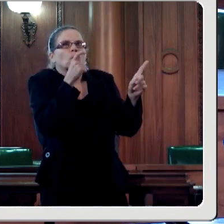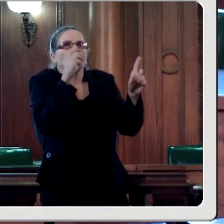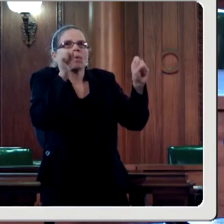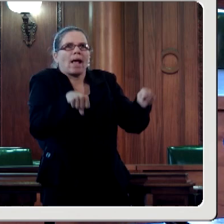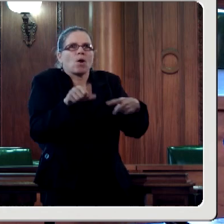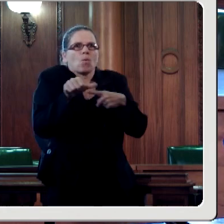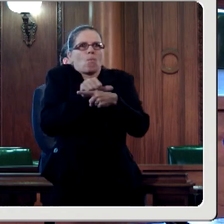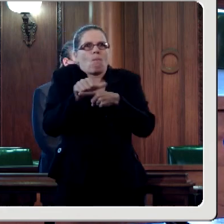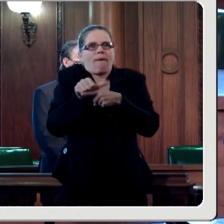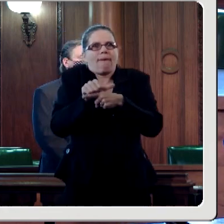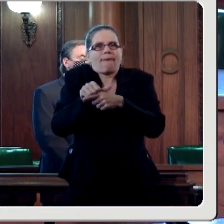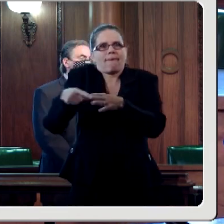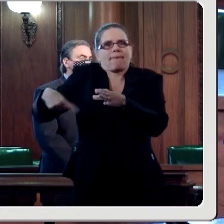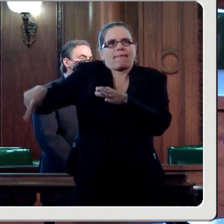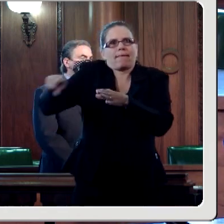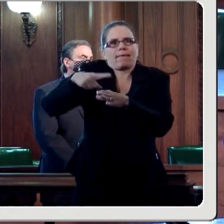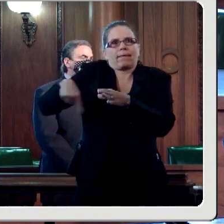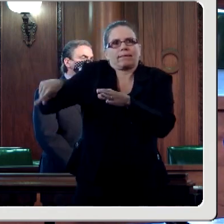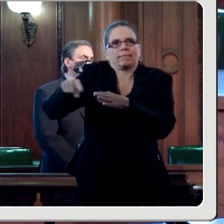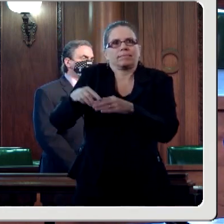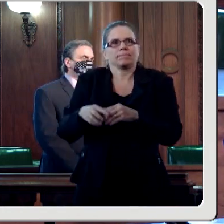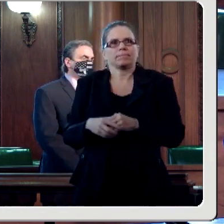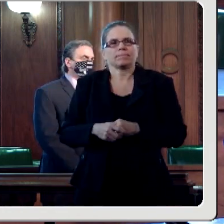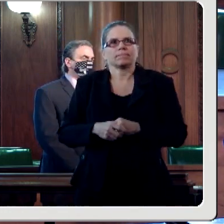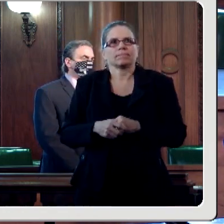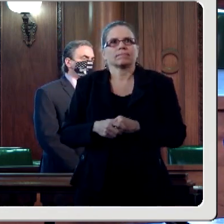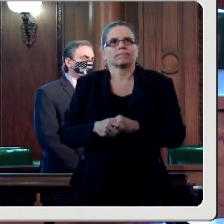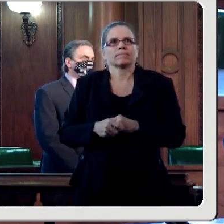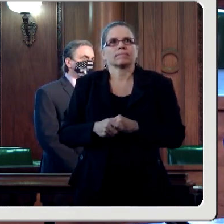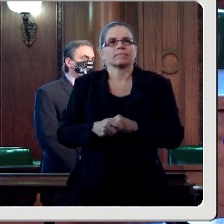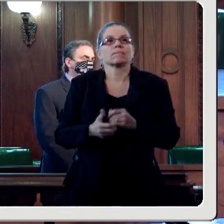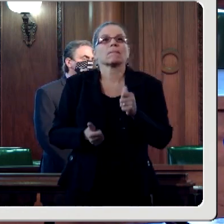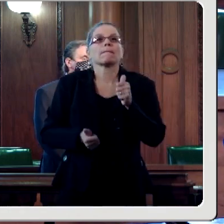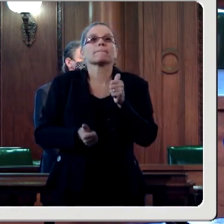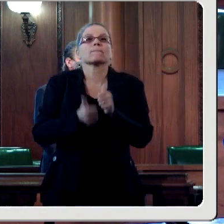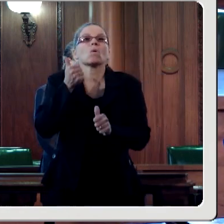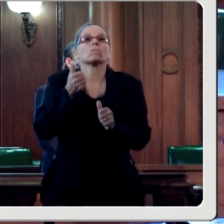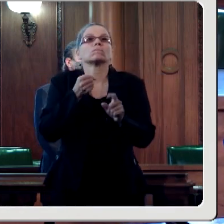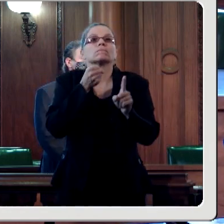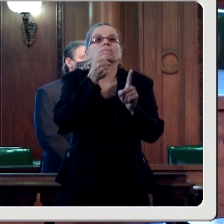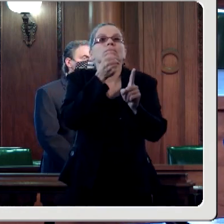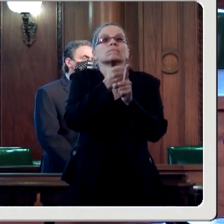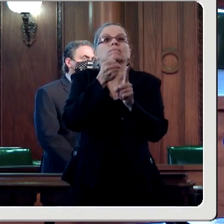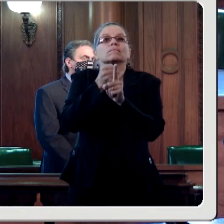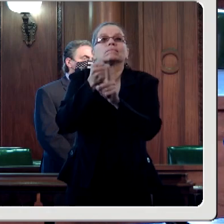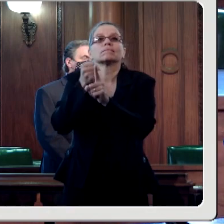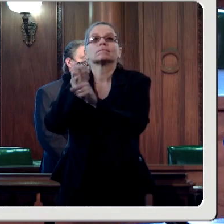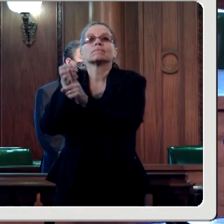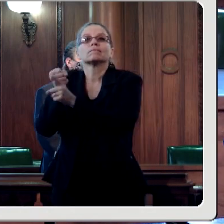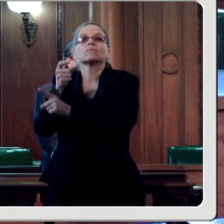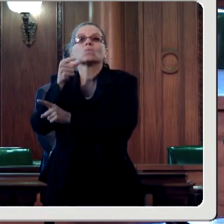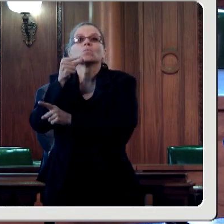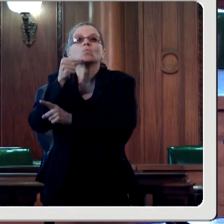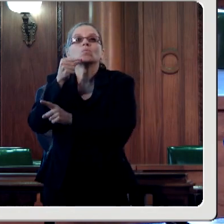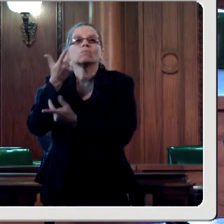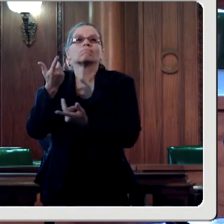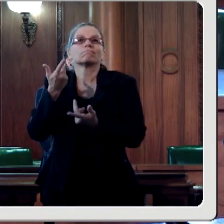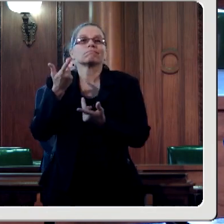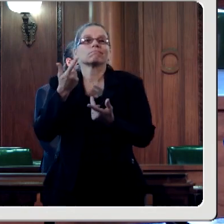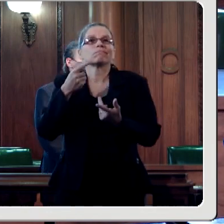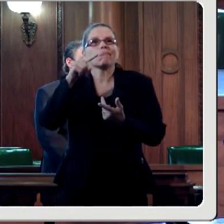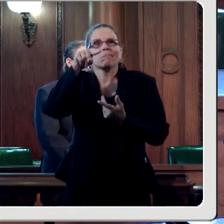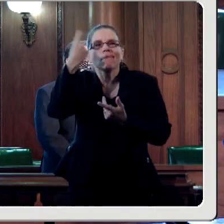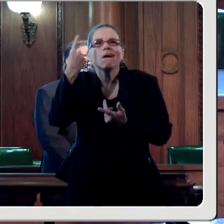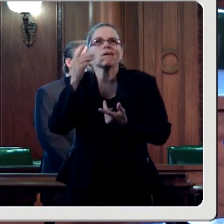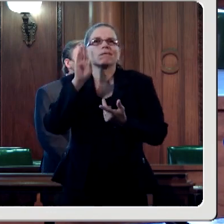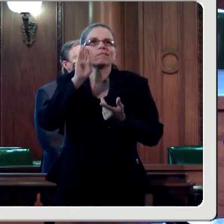businesses that have been impacted negatively by COVID is within that minority population, both black and